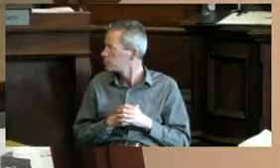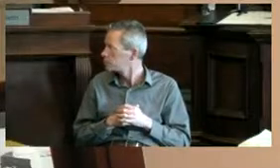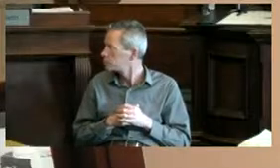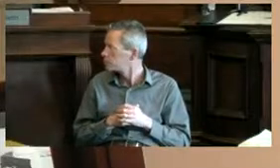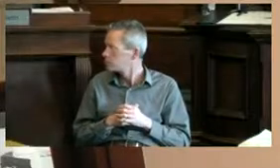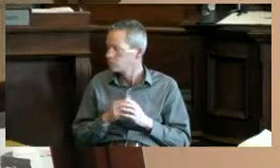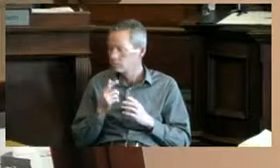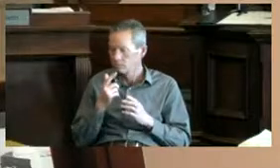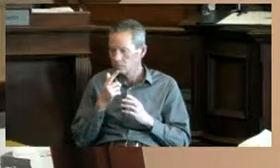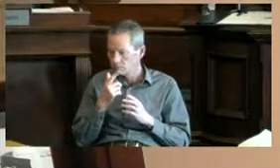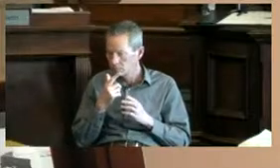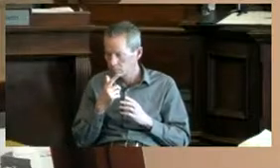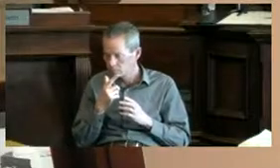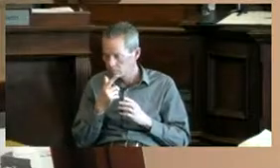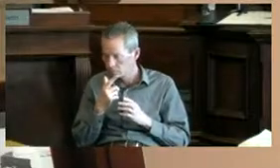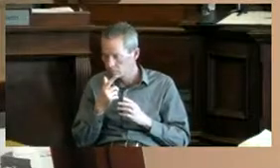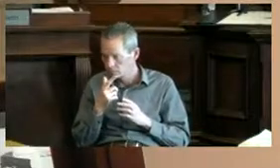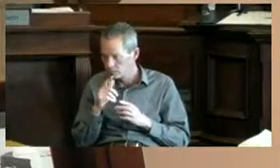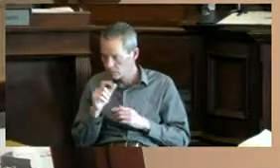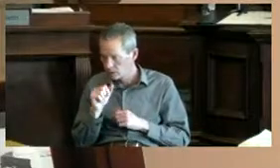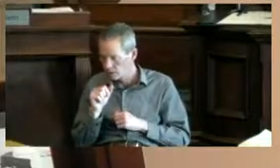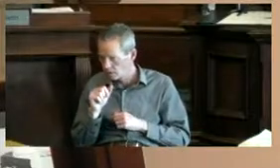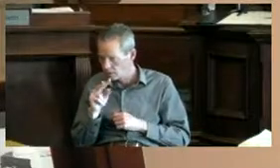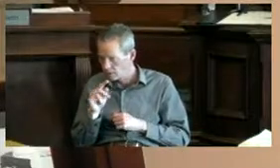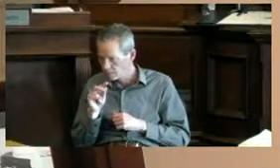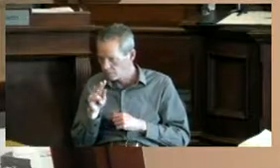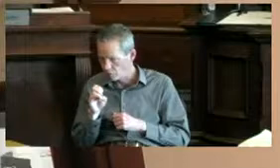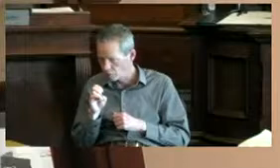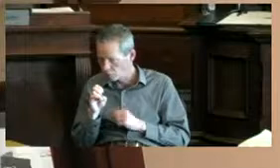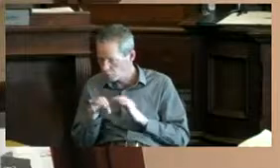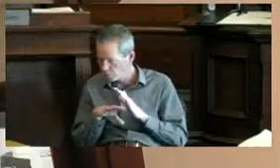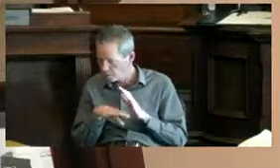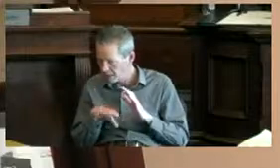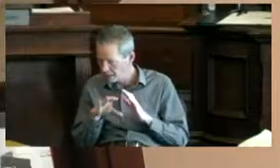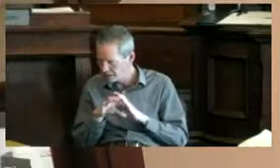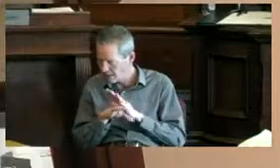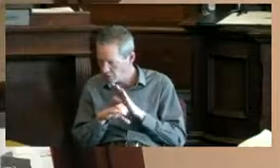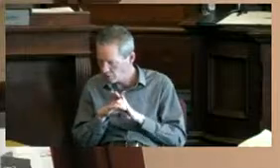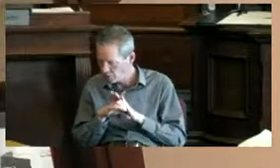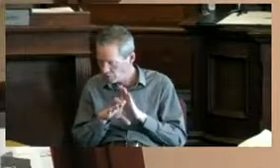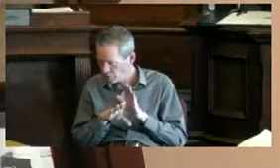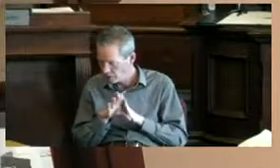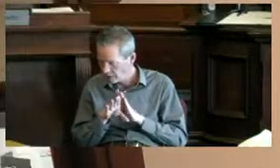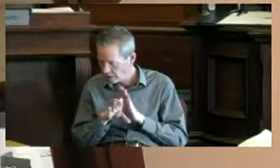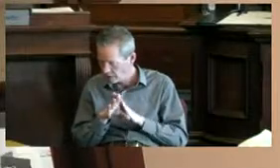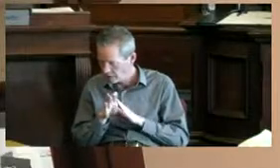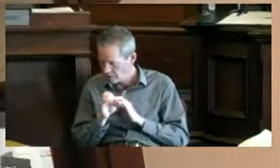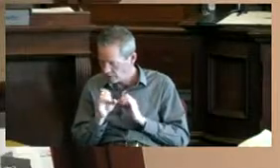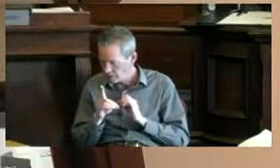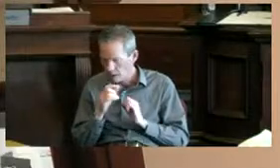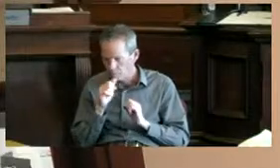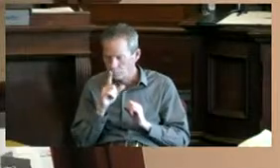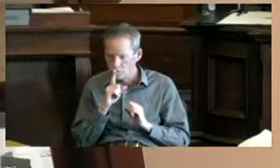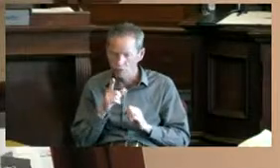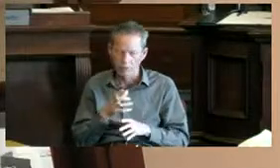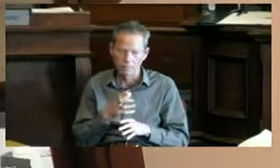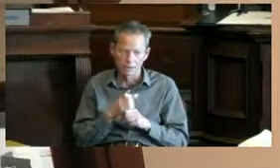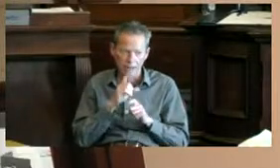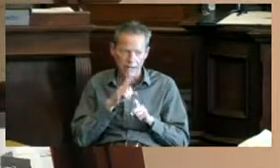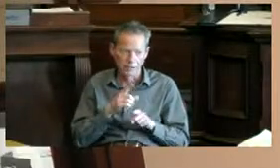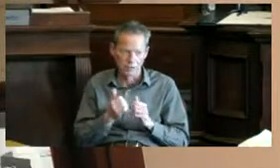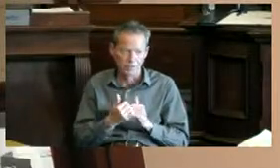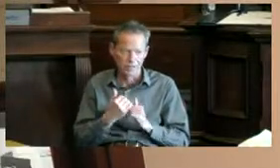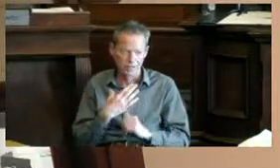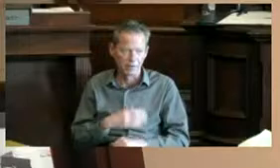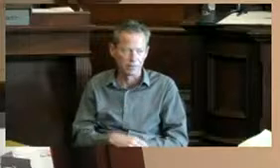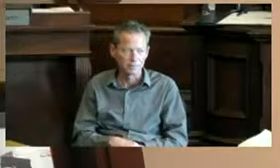this Aristotelian-based, virtue-based character education, or is this, you know, and I'm sure I'll get those answers when you send it